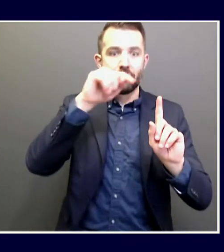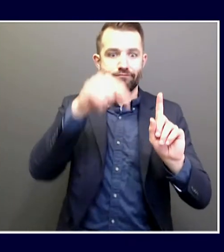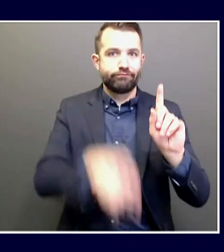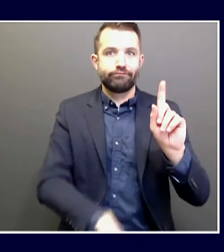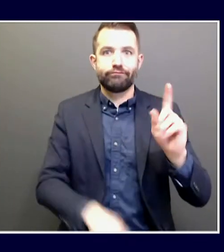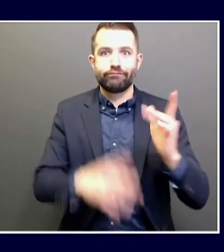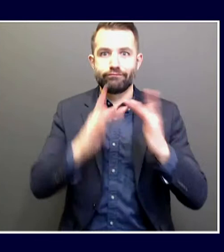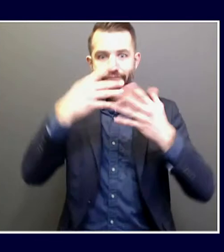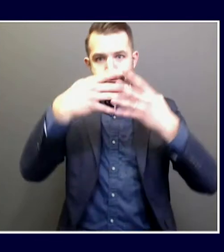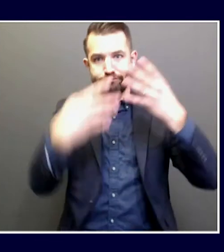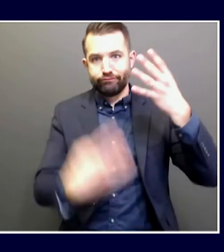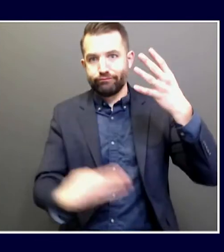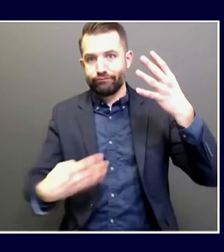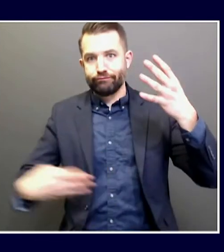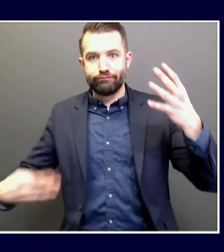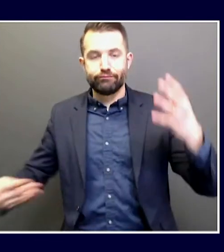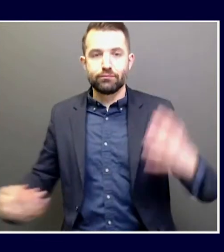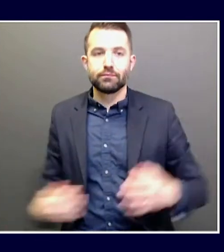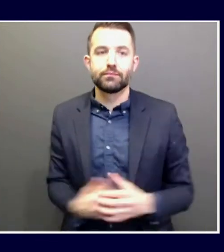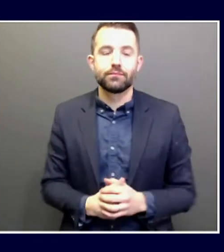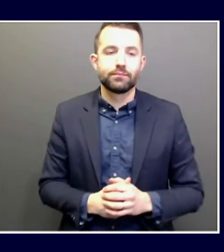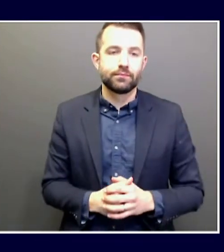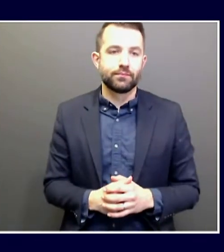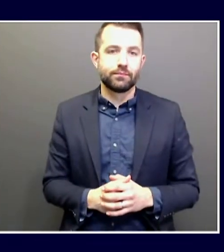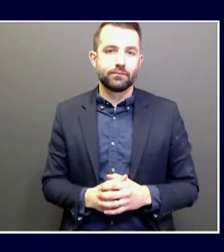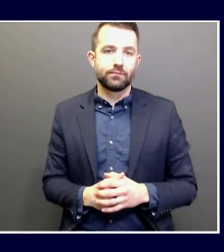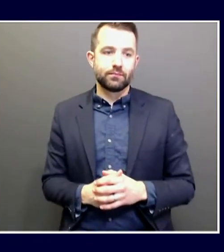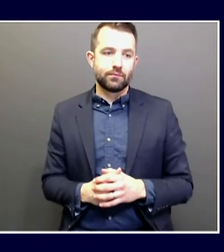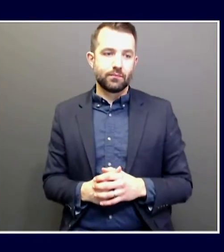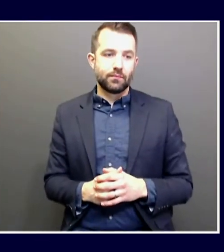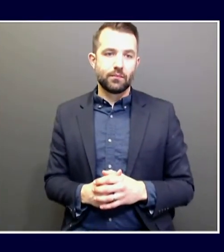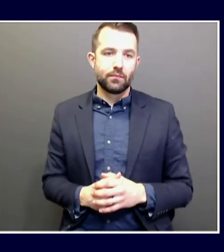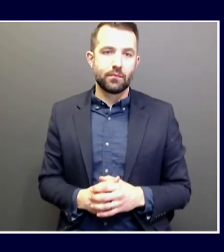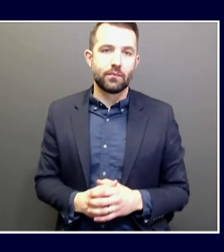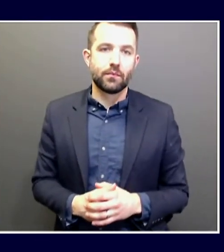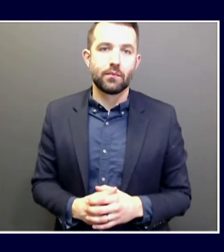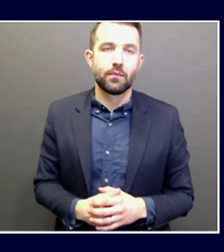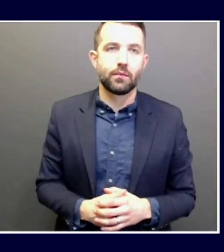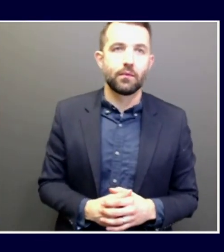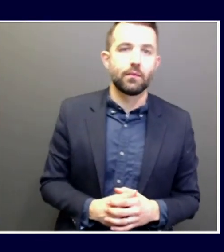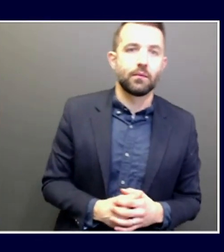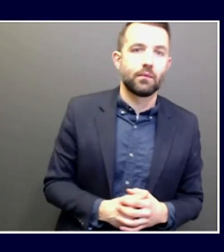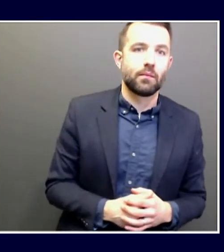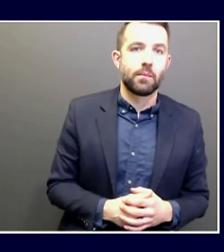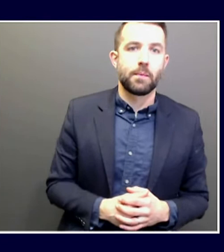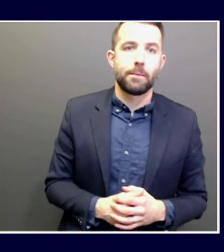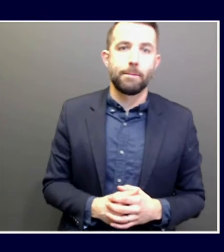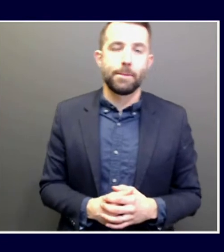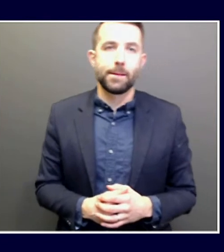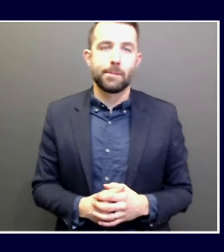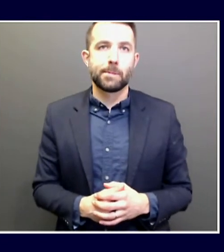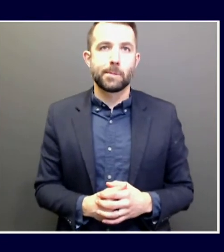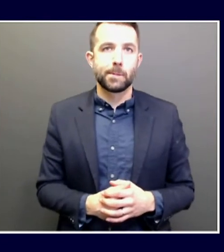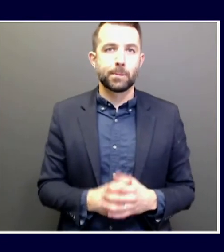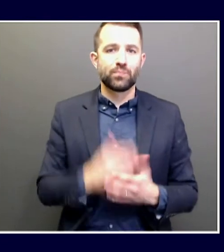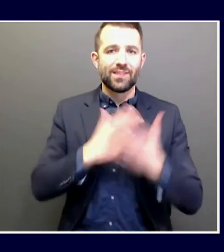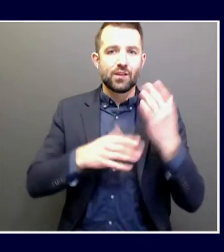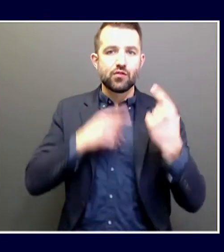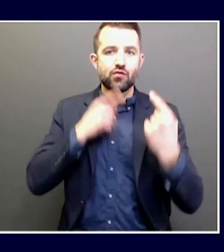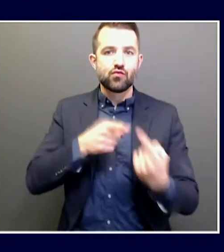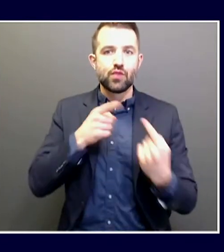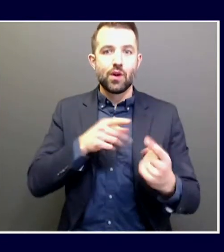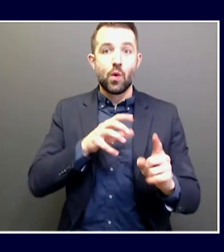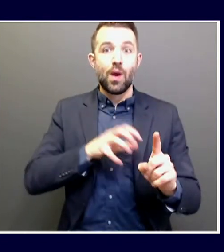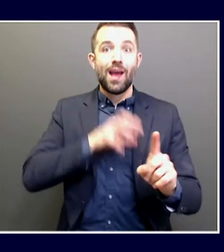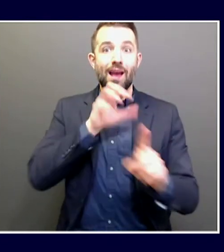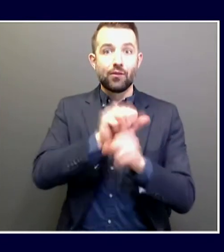have one last question. Since we are, some people at least are having some testing troubles, finding an appointment, finding those at-home